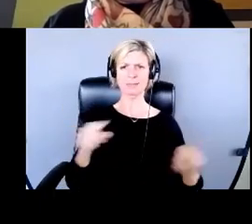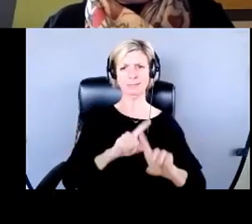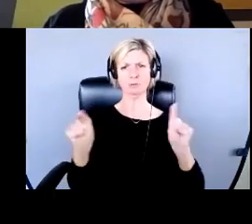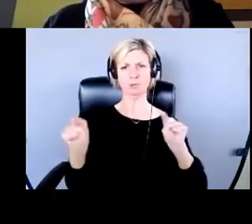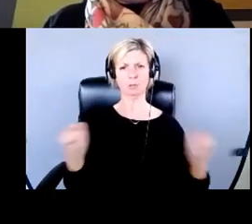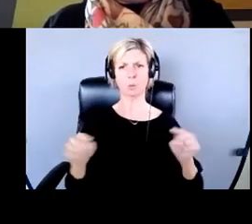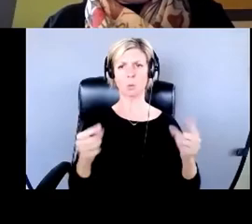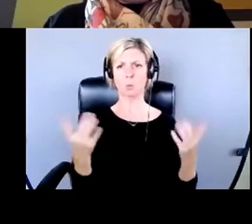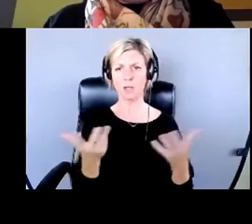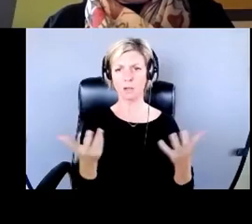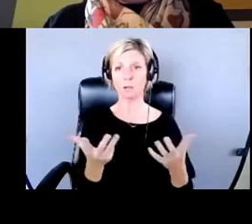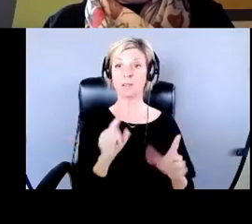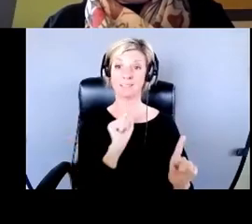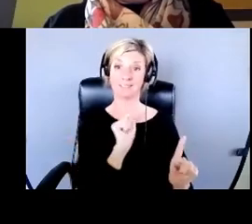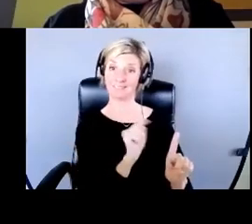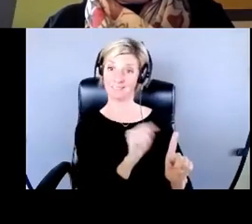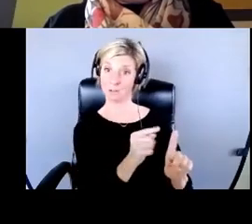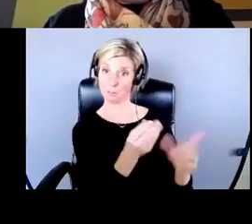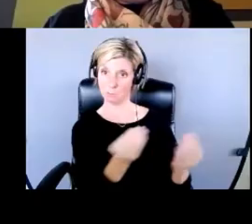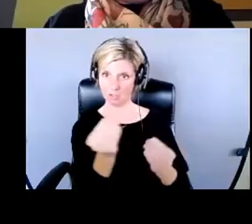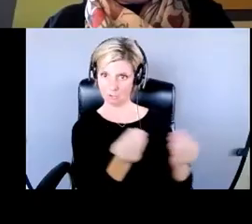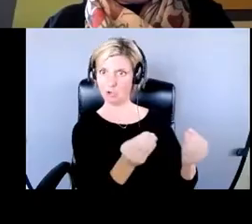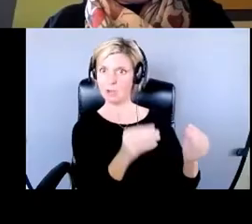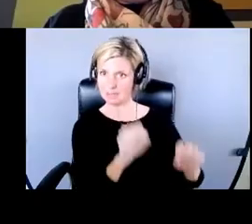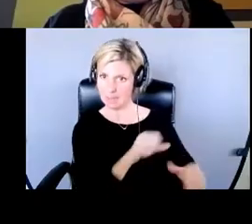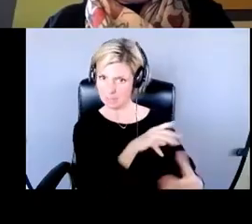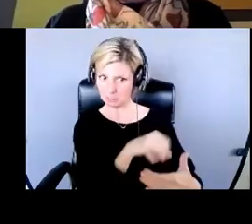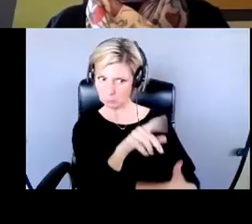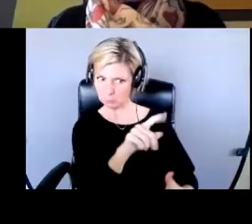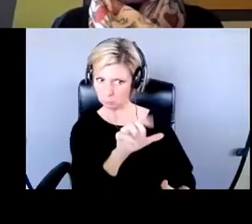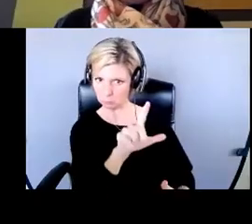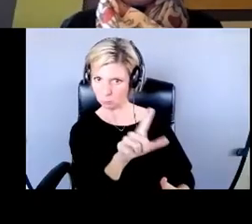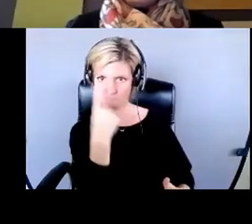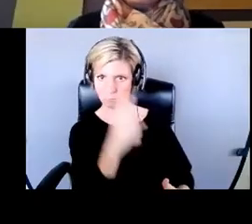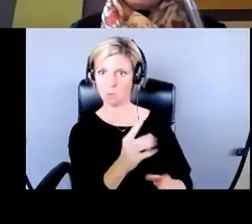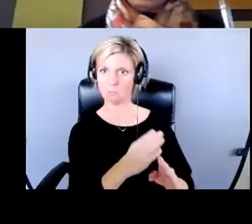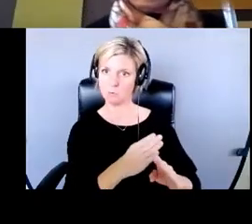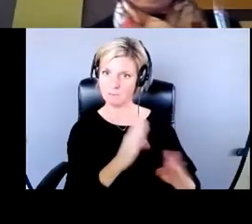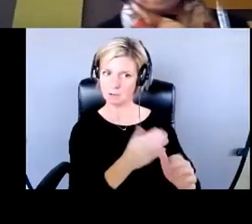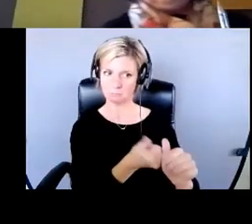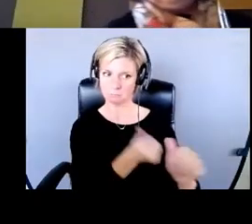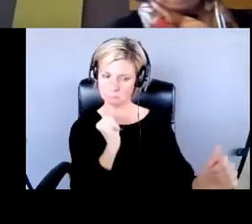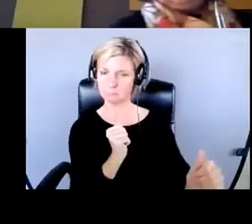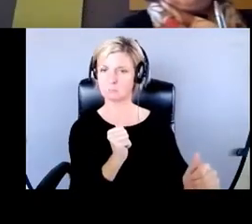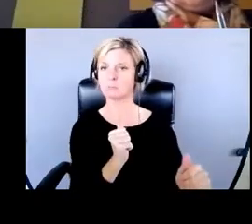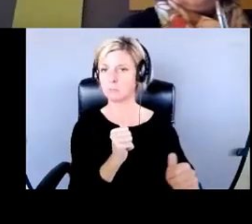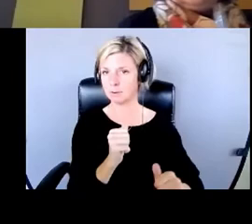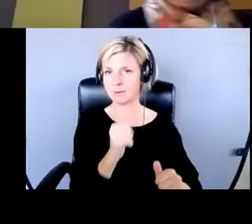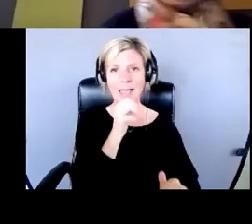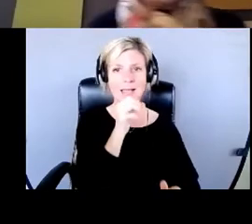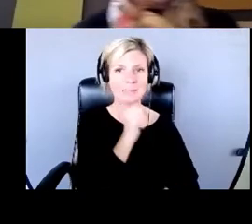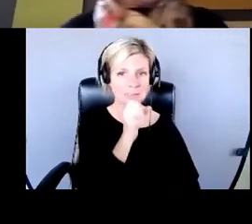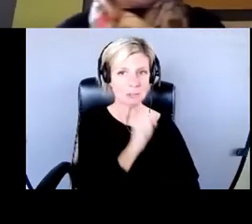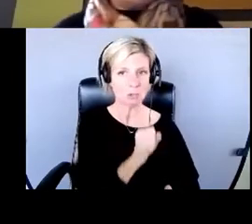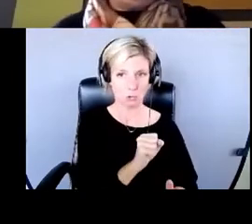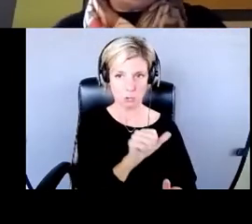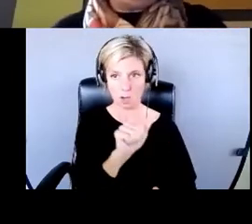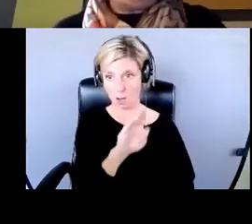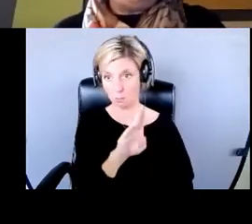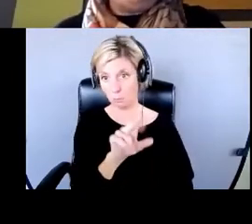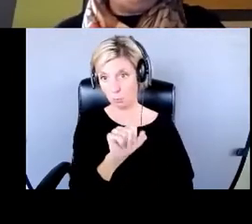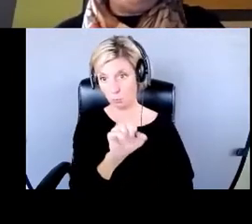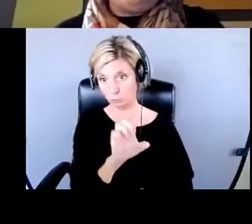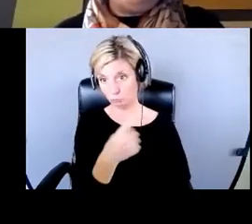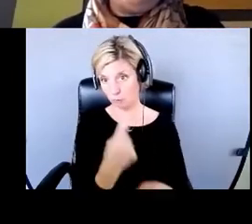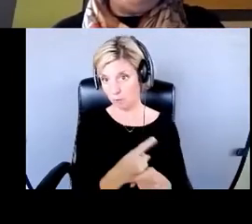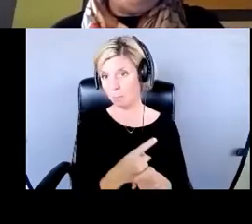could be a tool for prevention of elder abuse, but that it might not always be ideal if